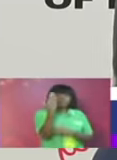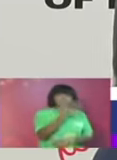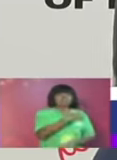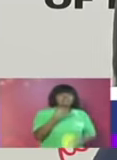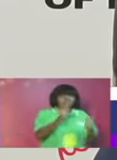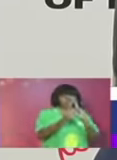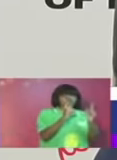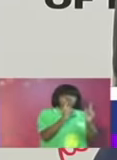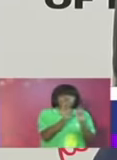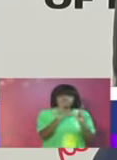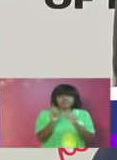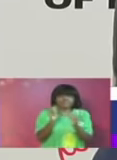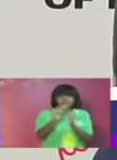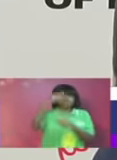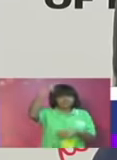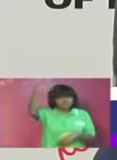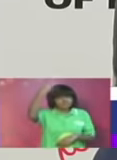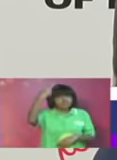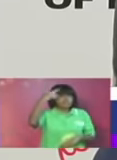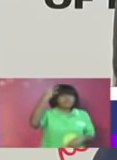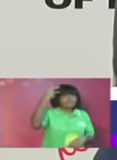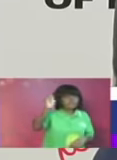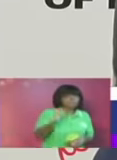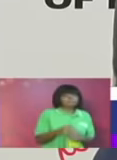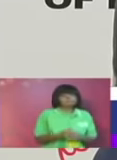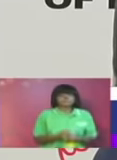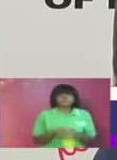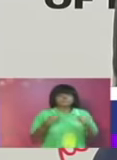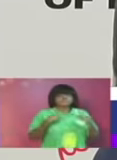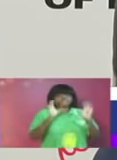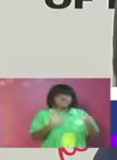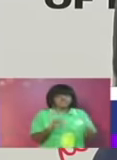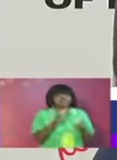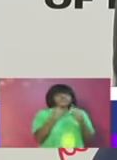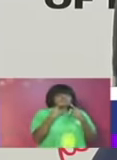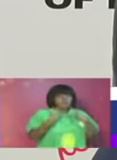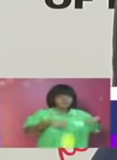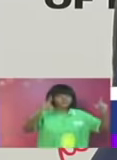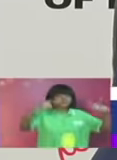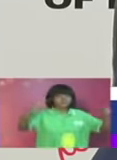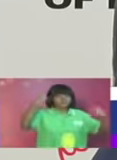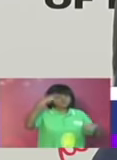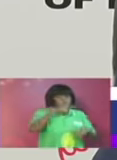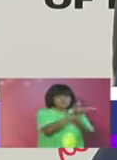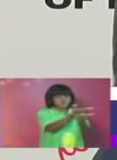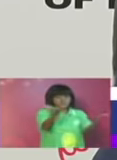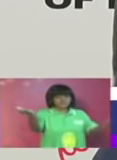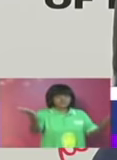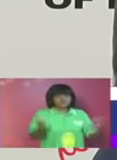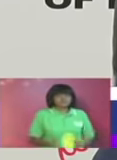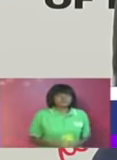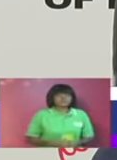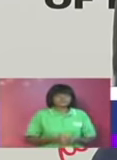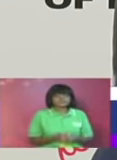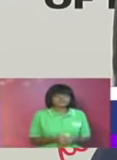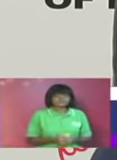am authorized to make the following announcements. But these announcements are in